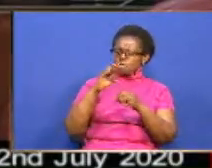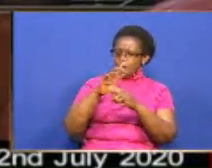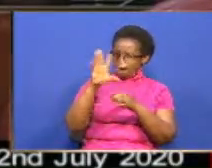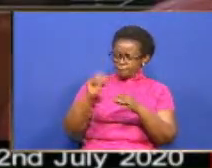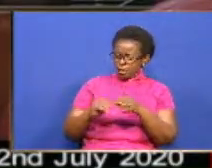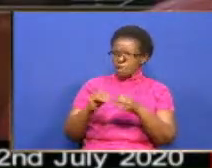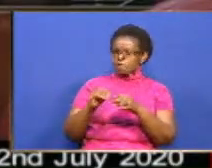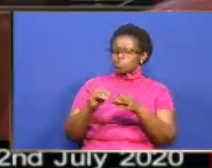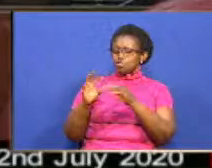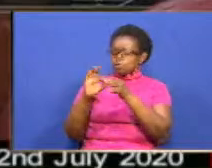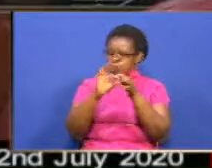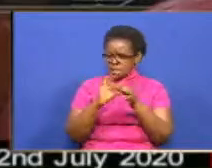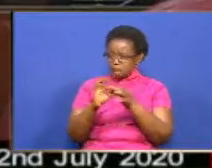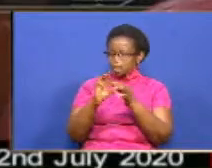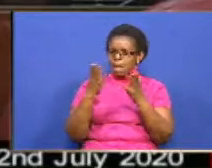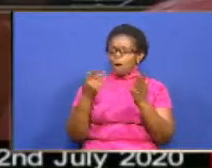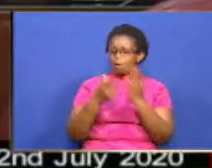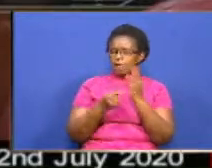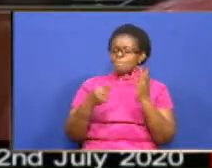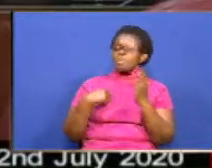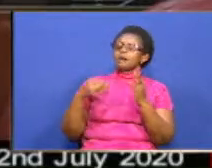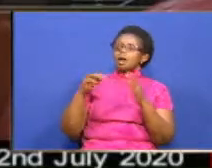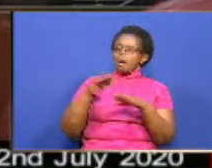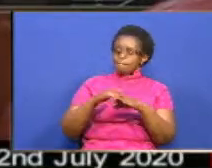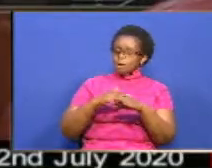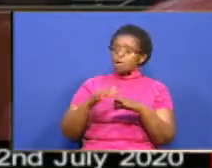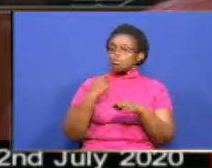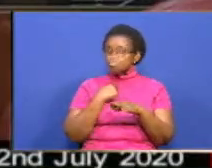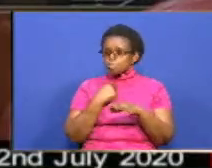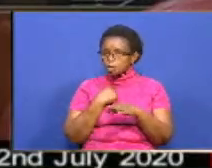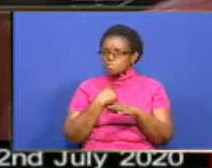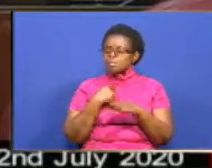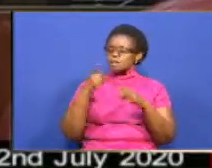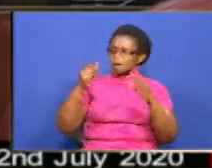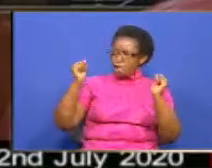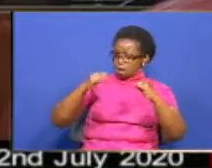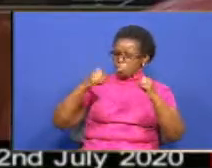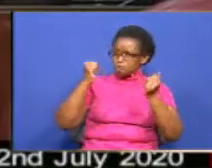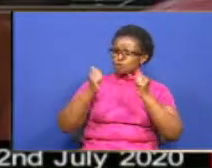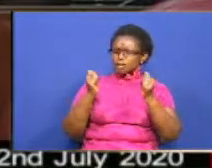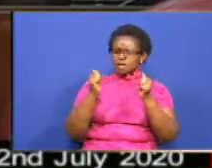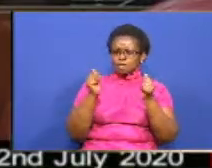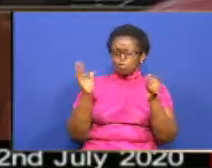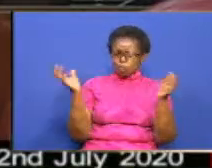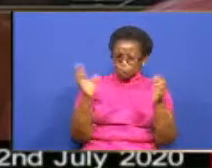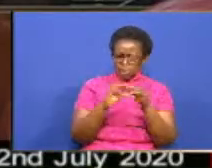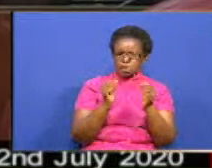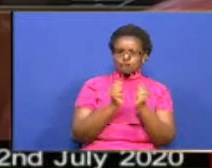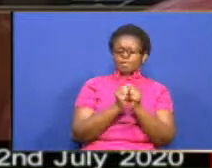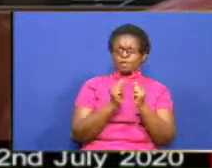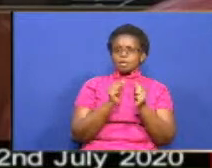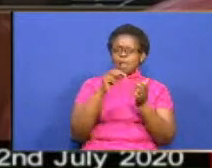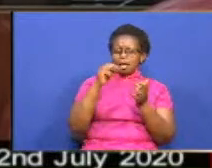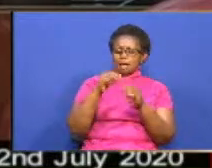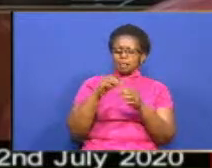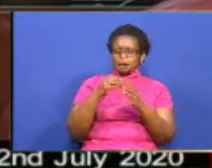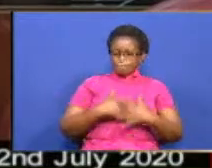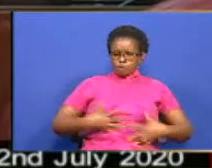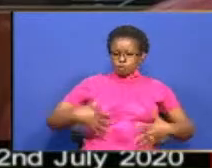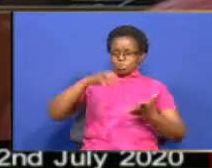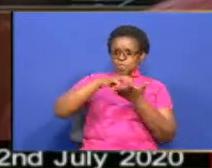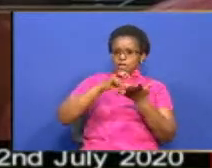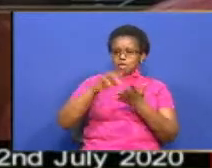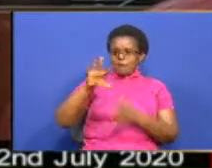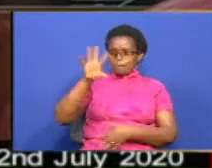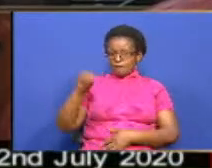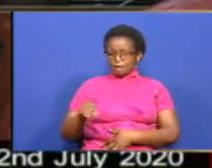African Union, convention governing the specific aspects of refugee problems in Africa. And Madam Speaker,